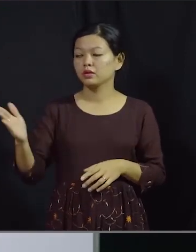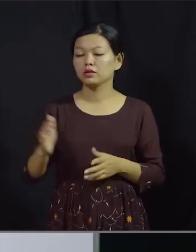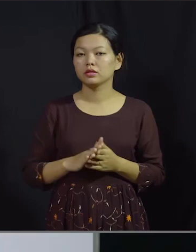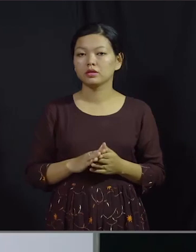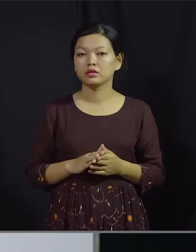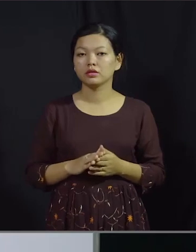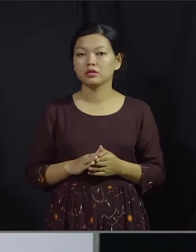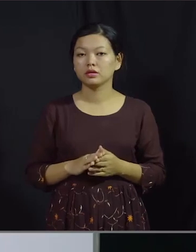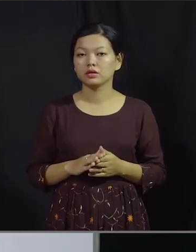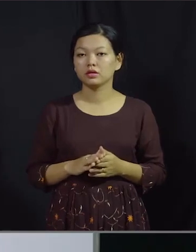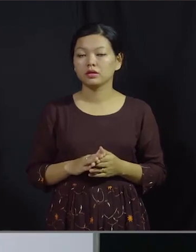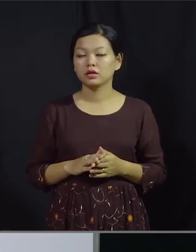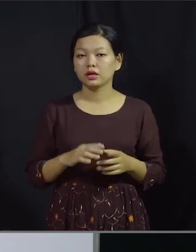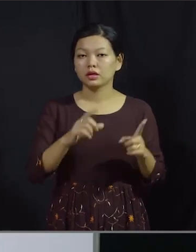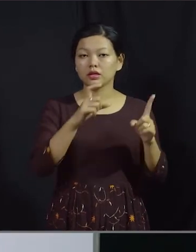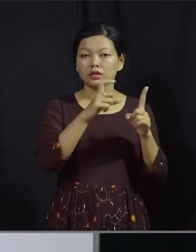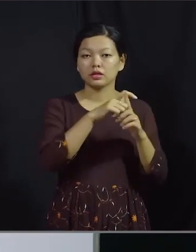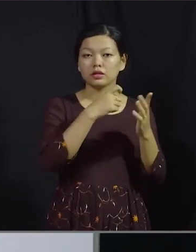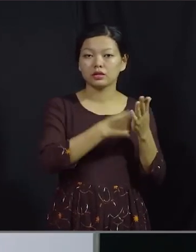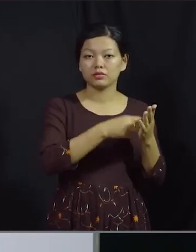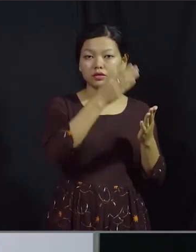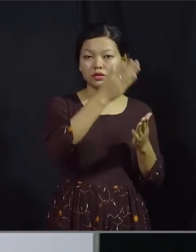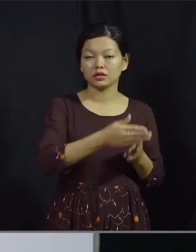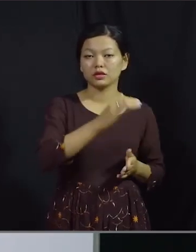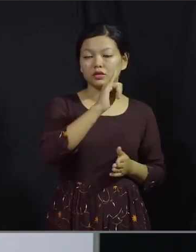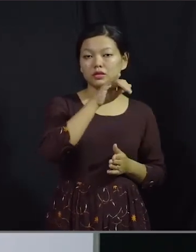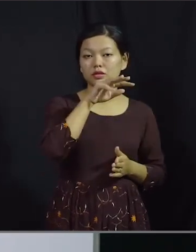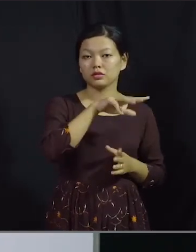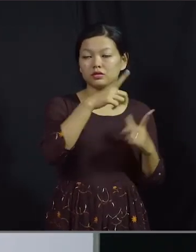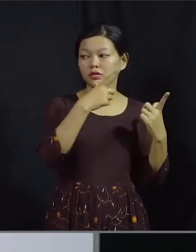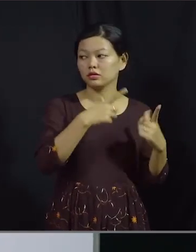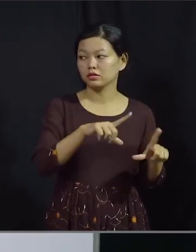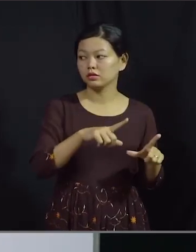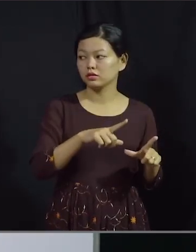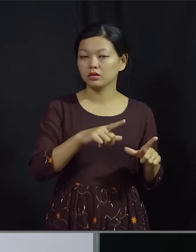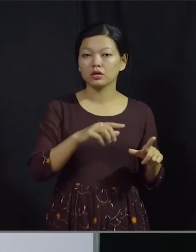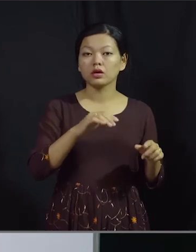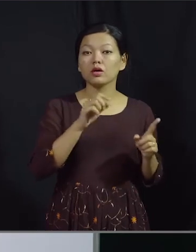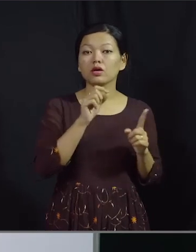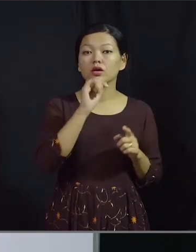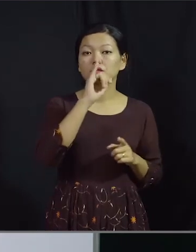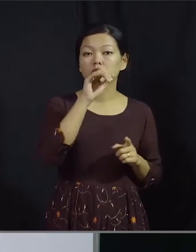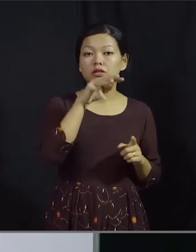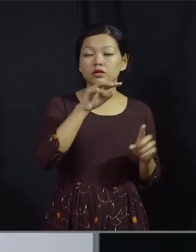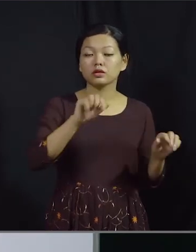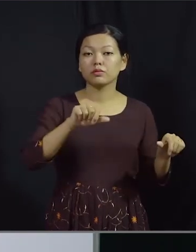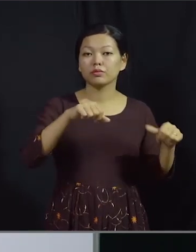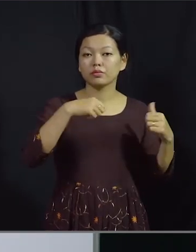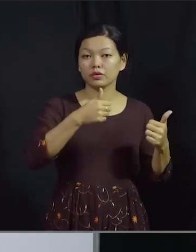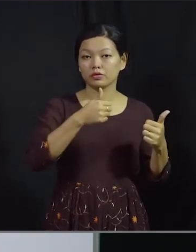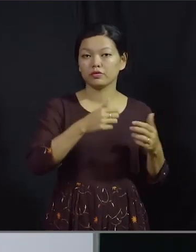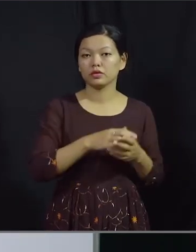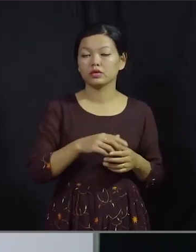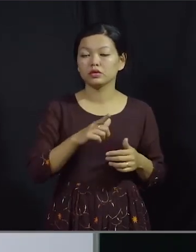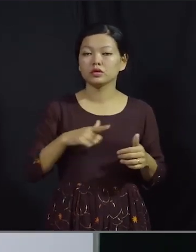the debit side. So there is a profit of 6,000 which has to be given to the